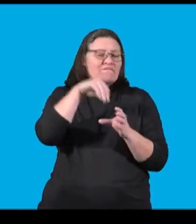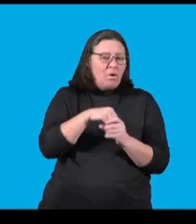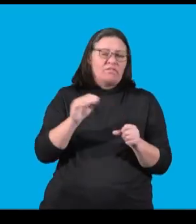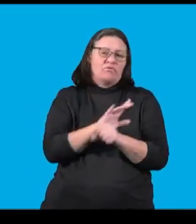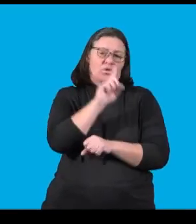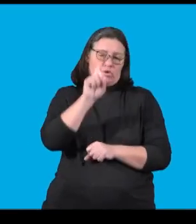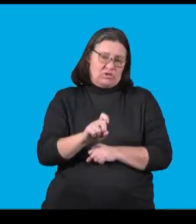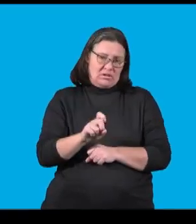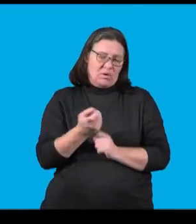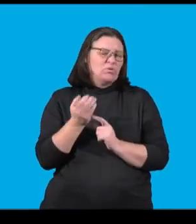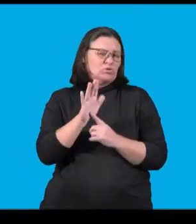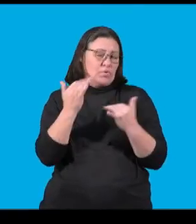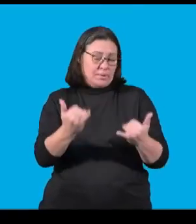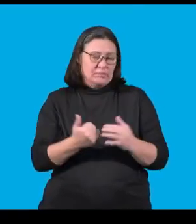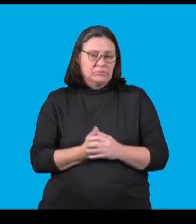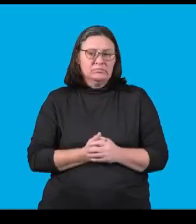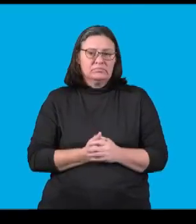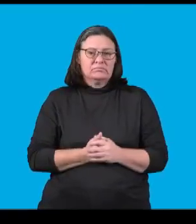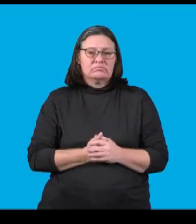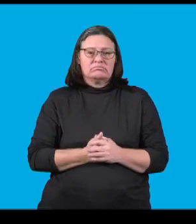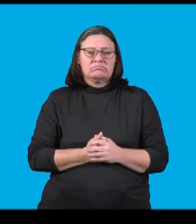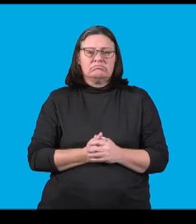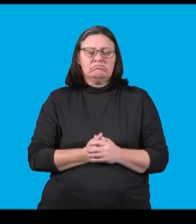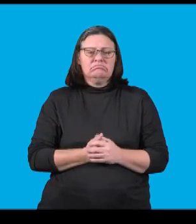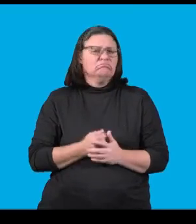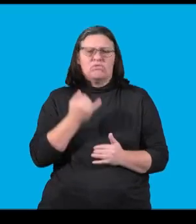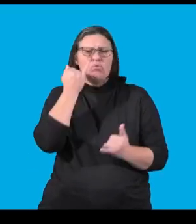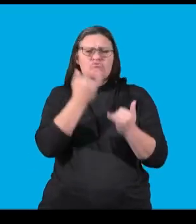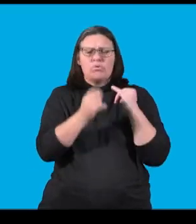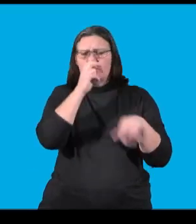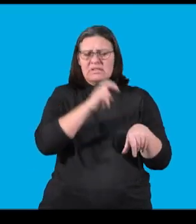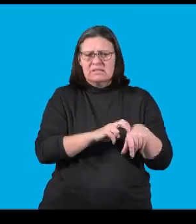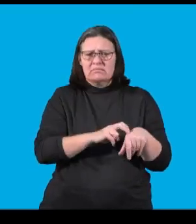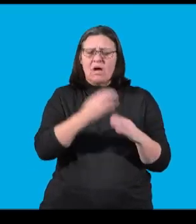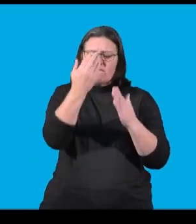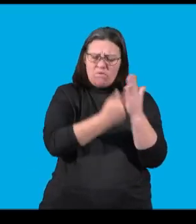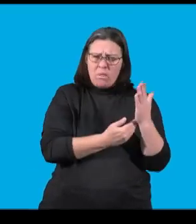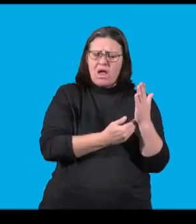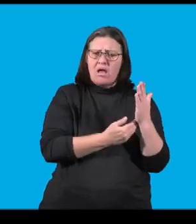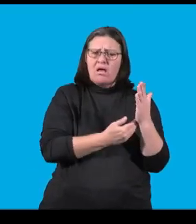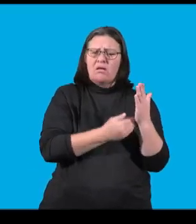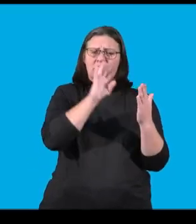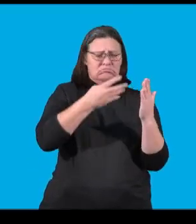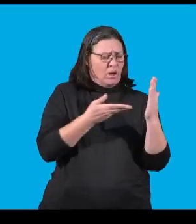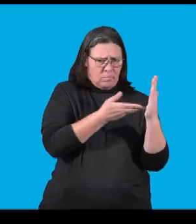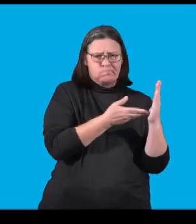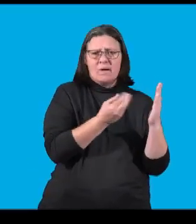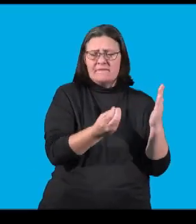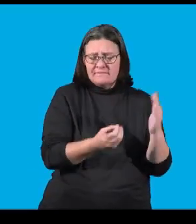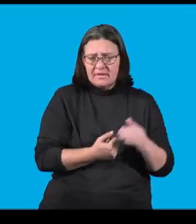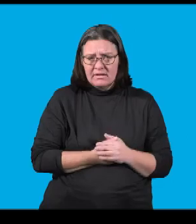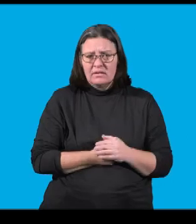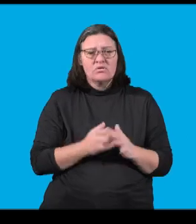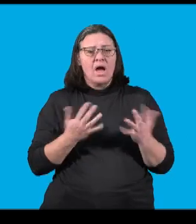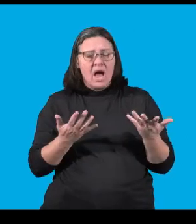entire question, which we're going to go through just now. Okay, so this formula, no need to get this wrong. It comes up in the formula sheet. Also,